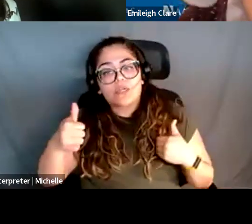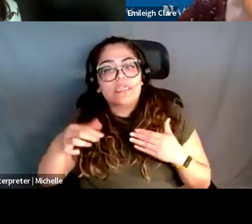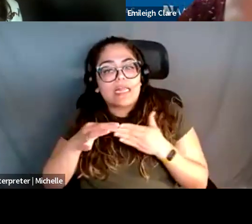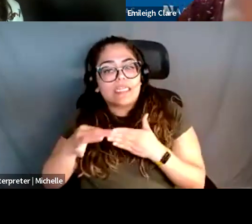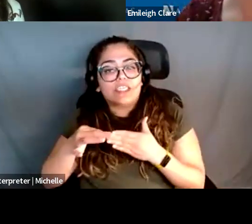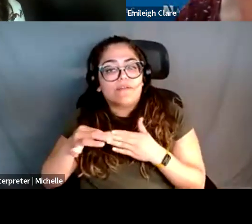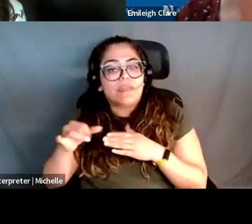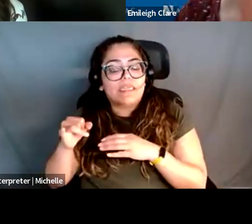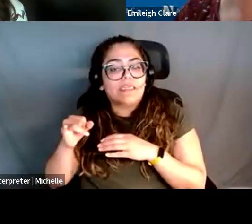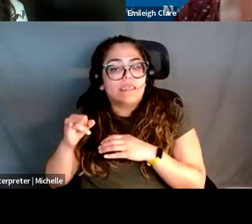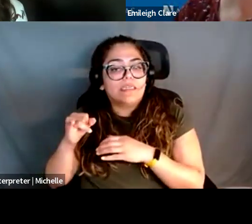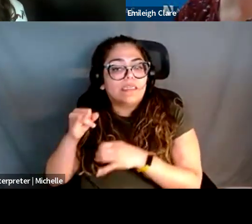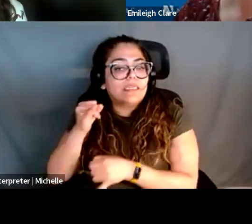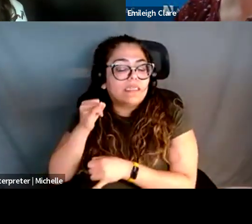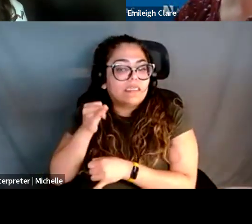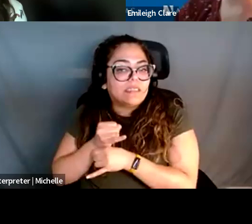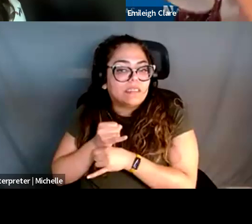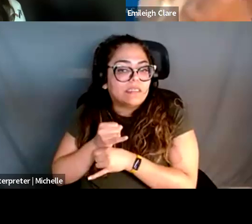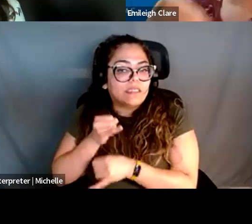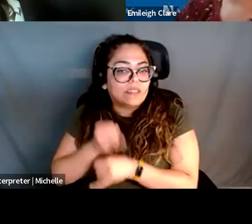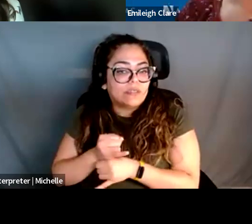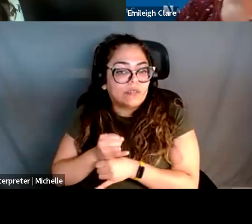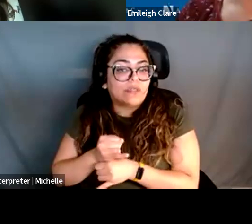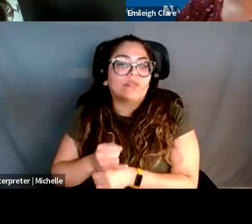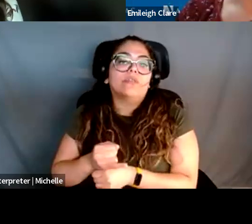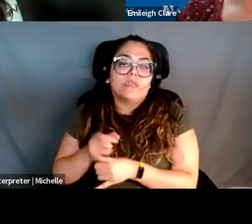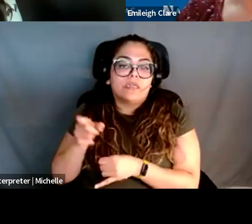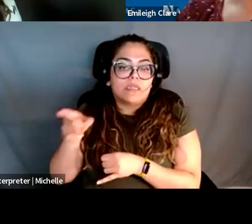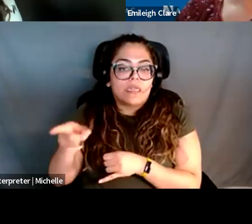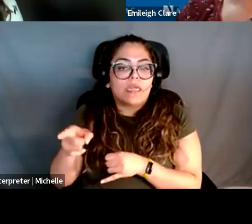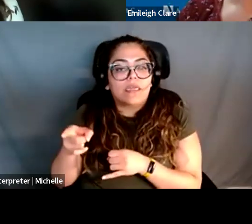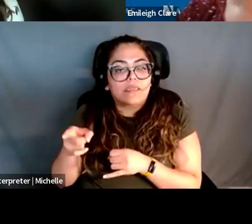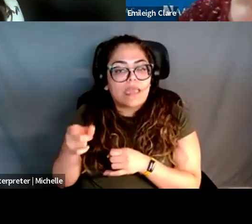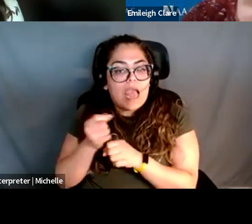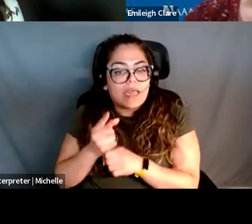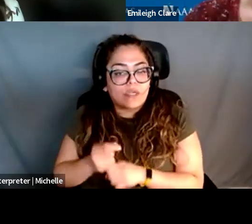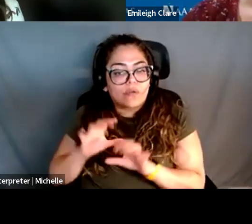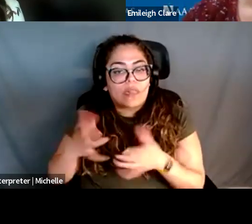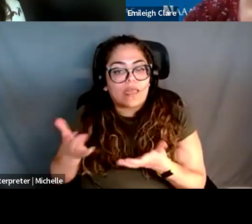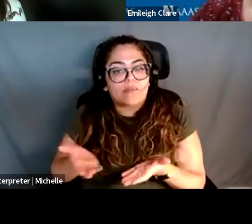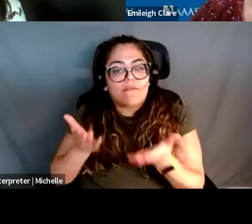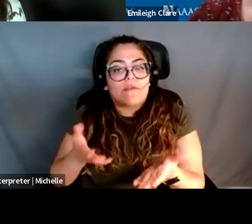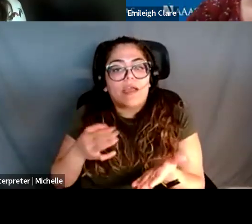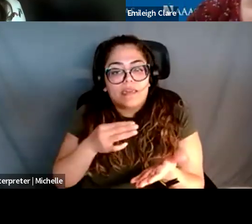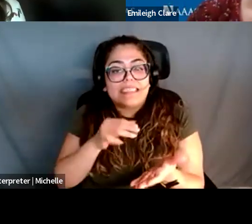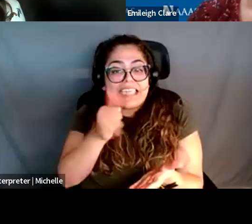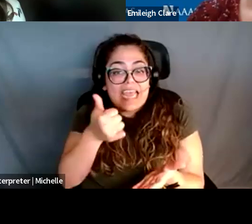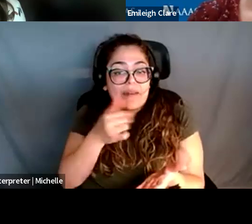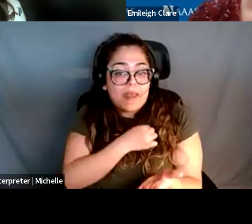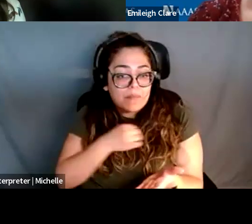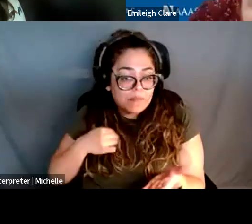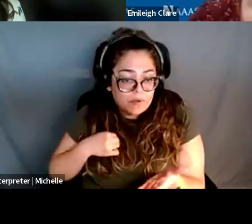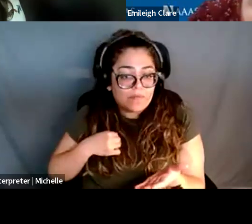it's an annual course to provide a select group of 10 members of the Wildlife Society with leadership training. So